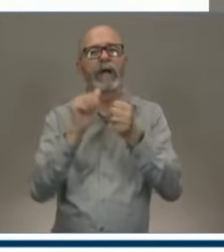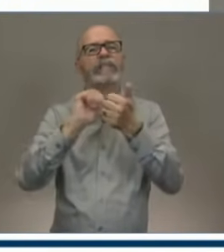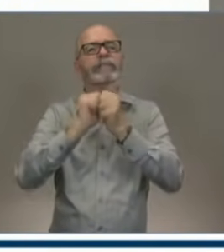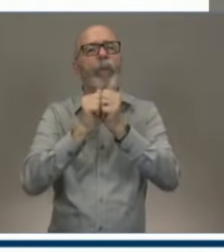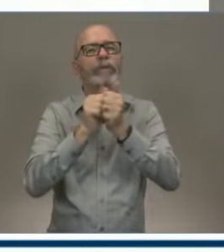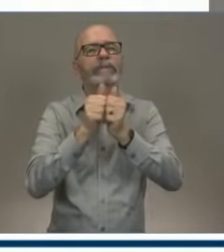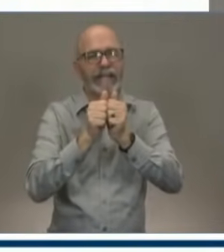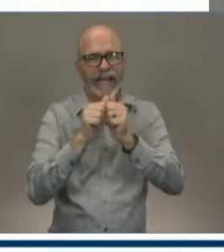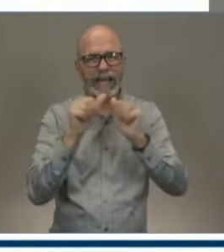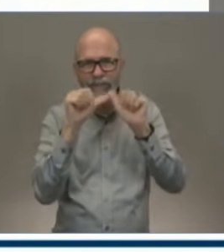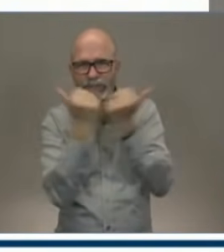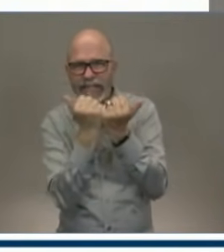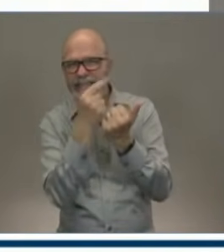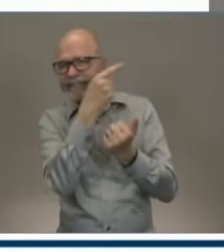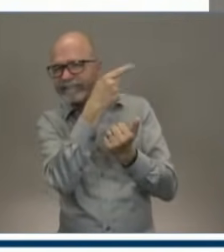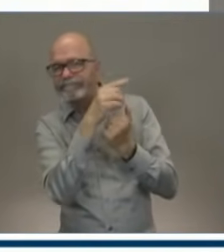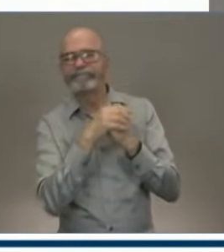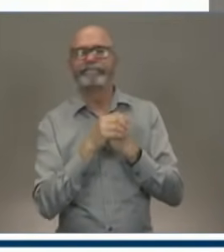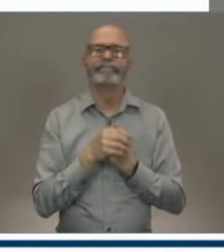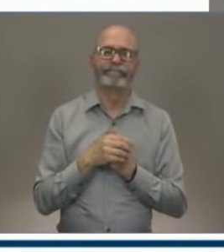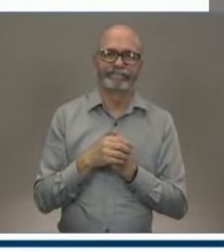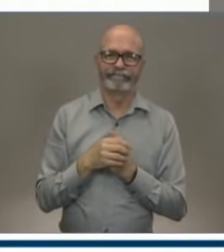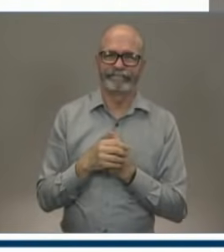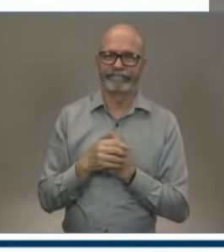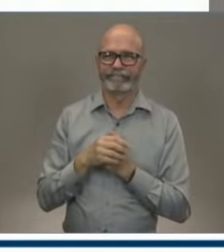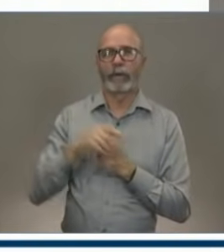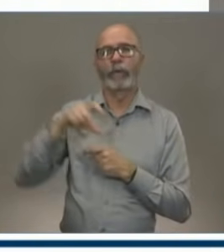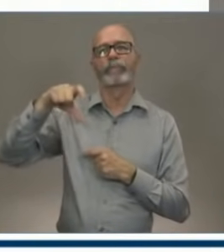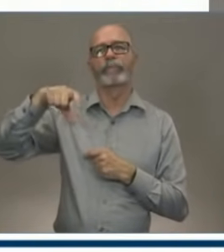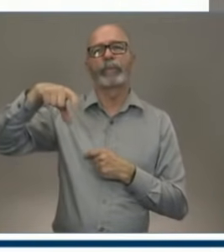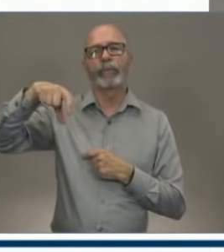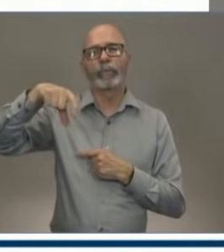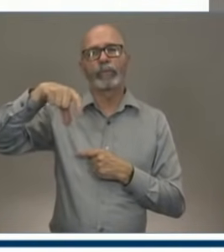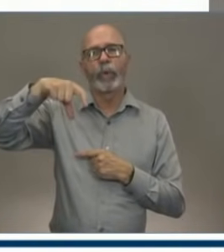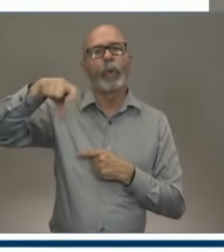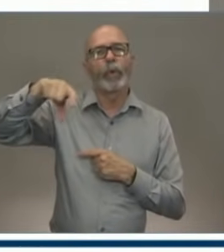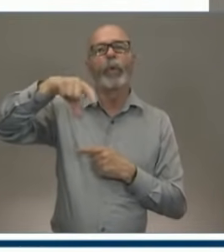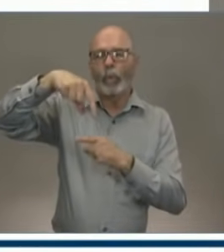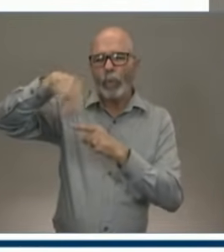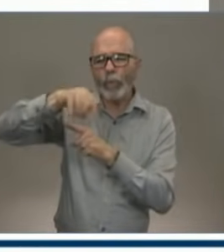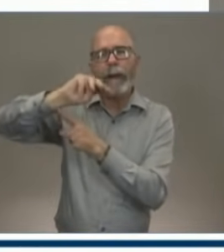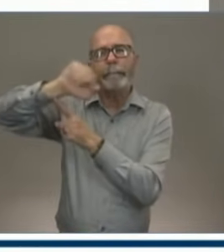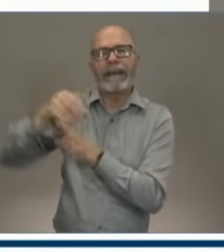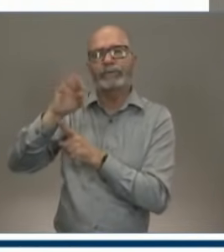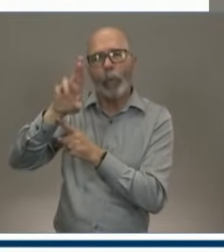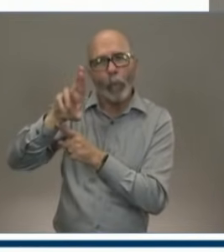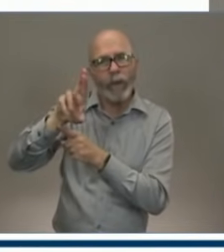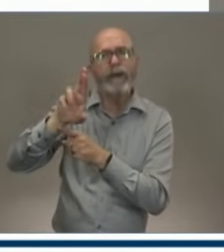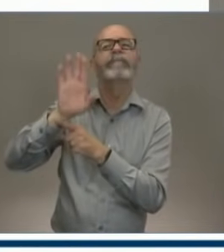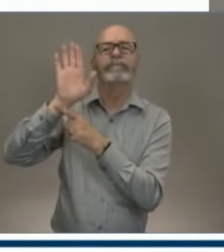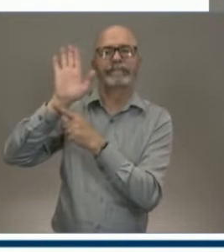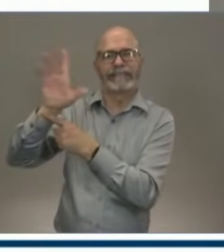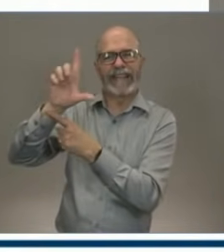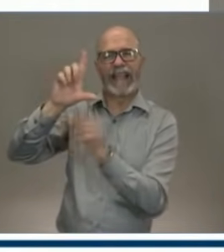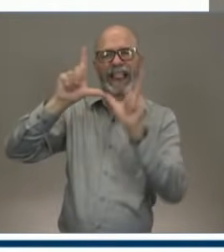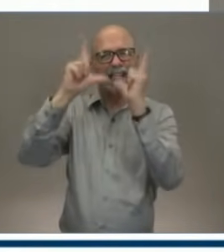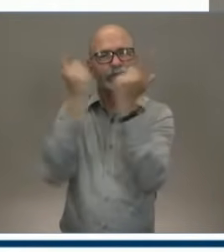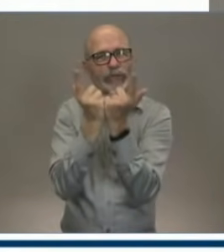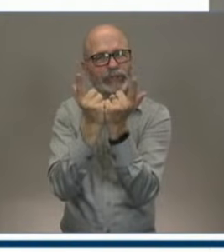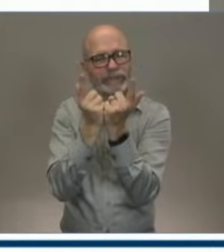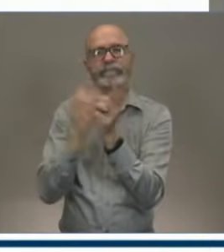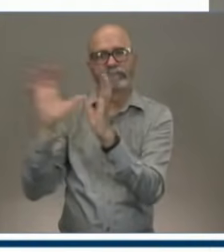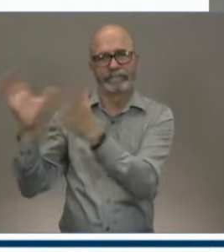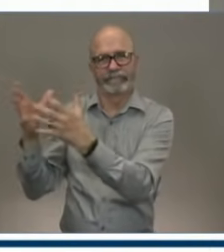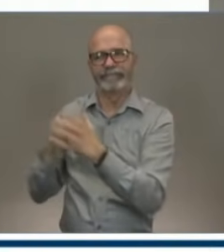with people, Quebec Major Junior League earlier this week. We made it clear what the requirements are in